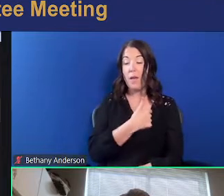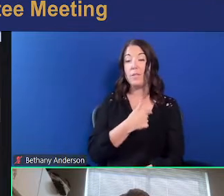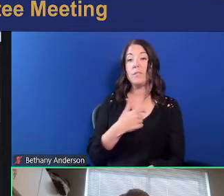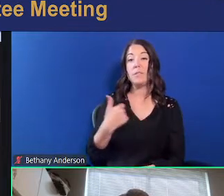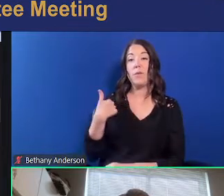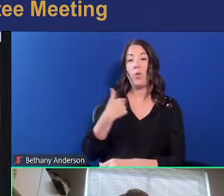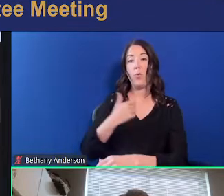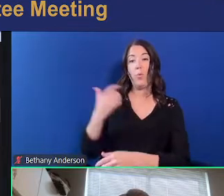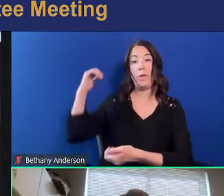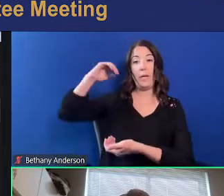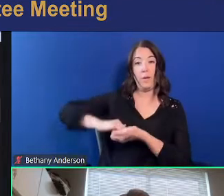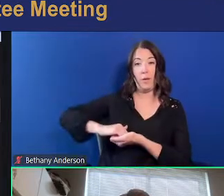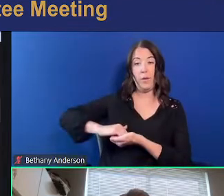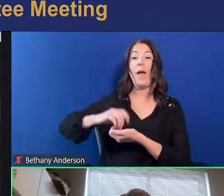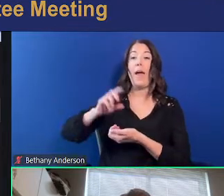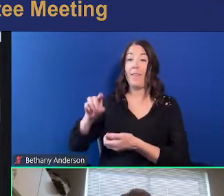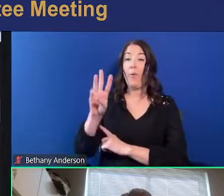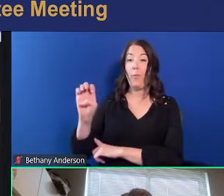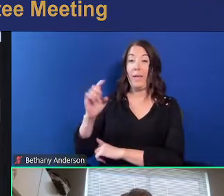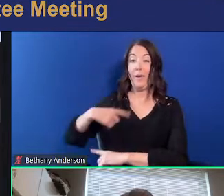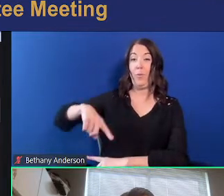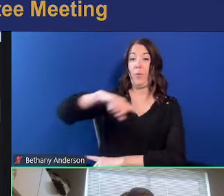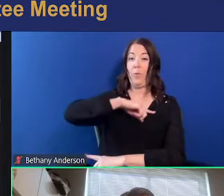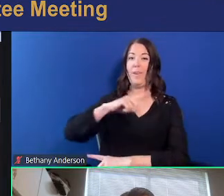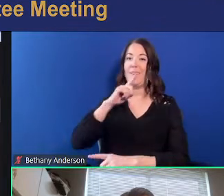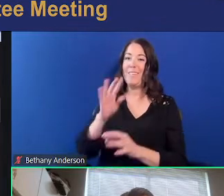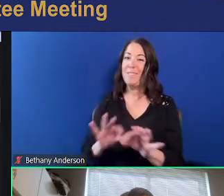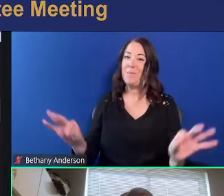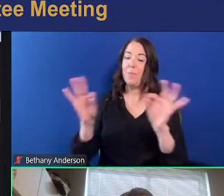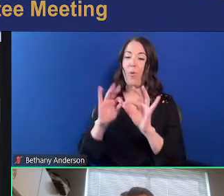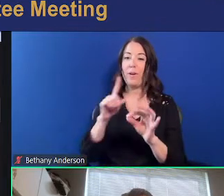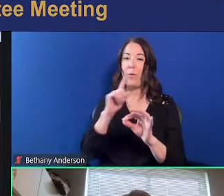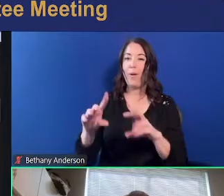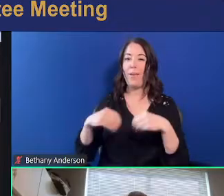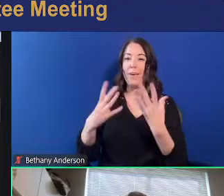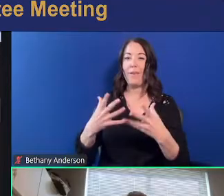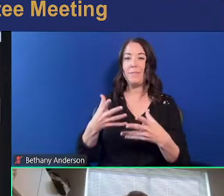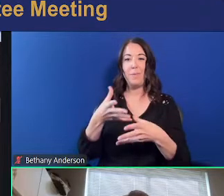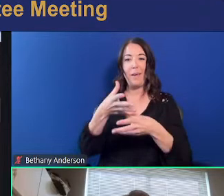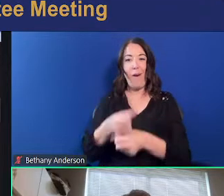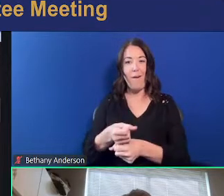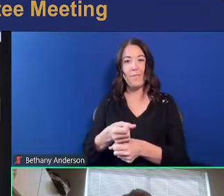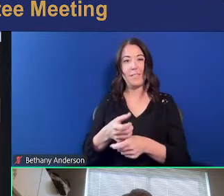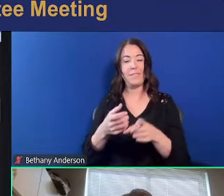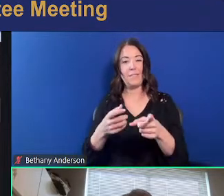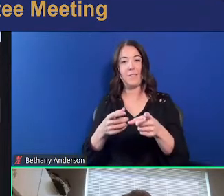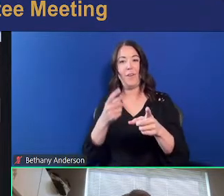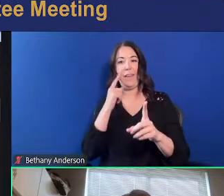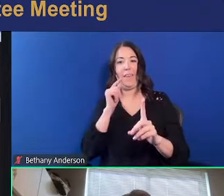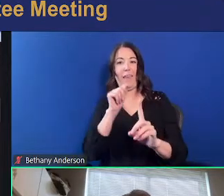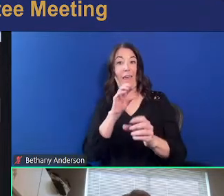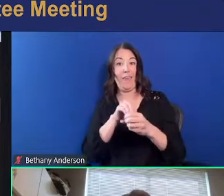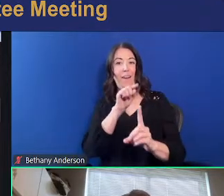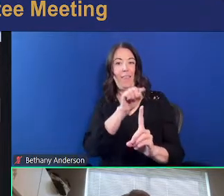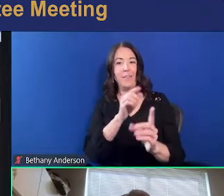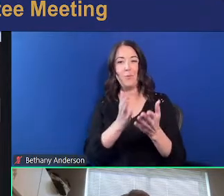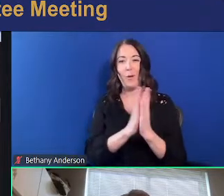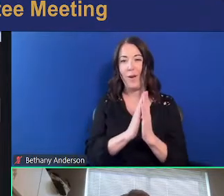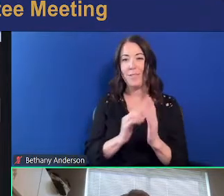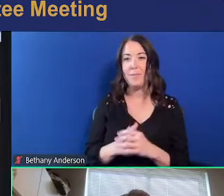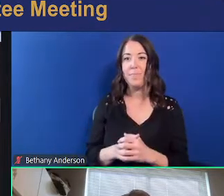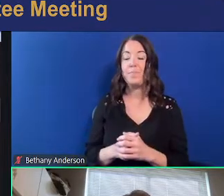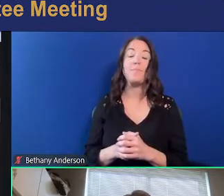and that we is a very important part, and gives me confidence in the requests that we provided. However, if we